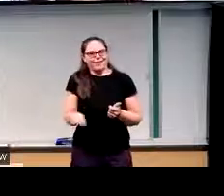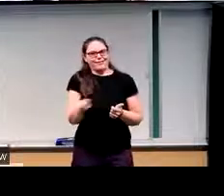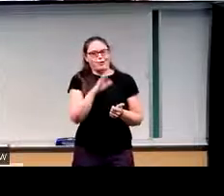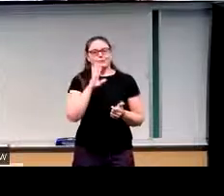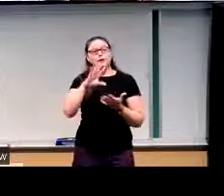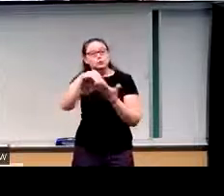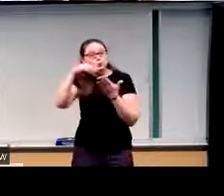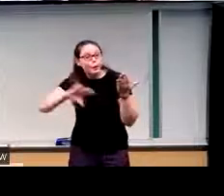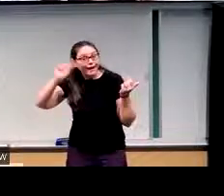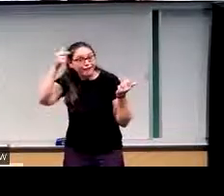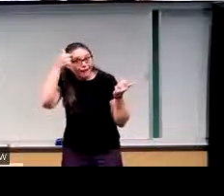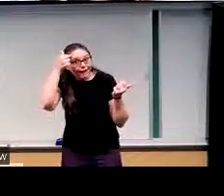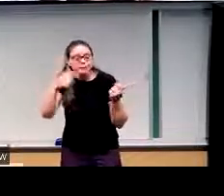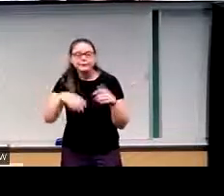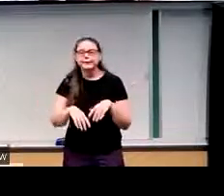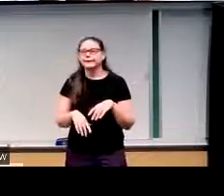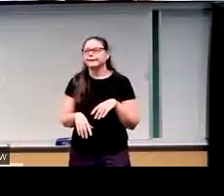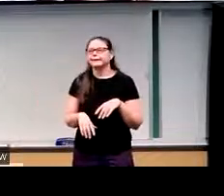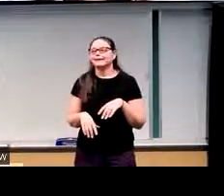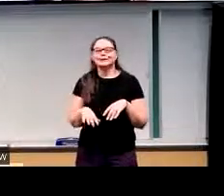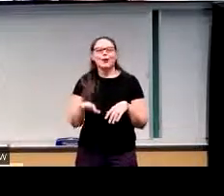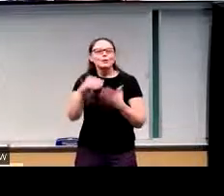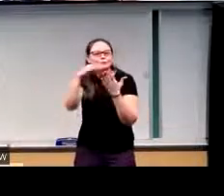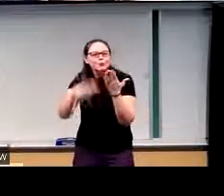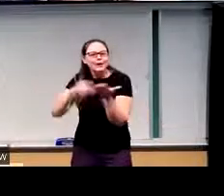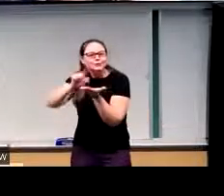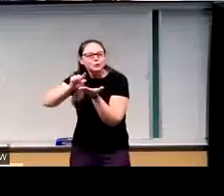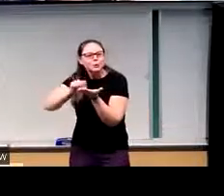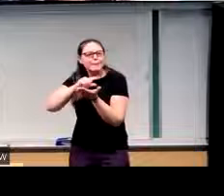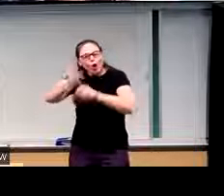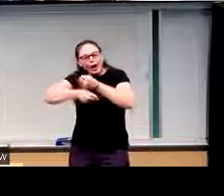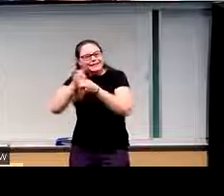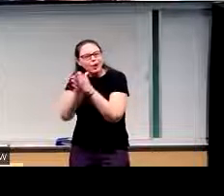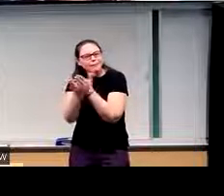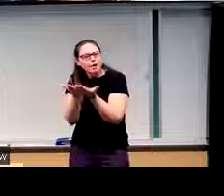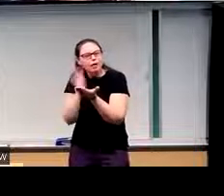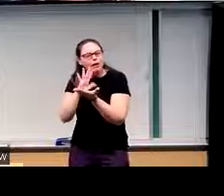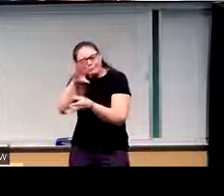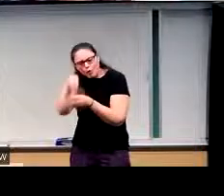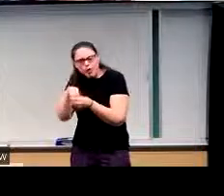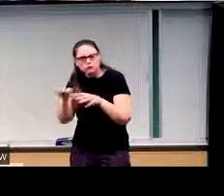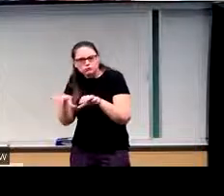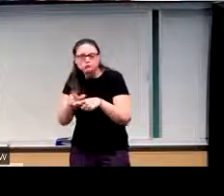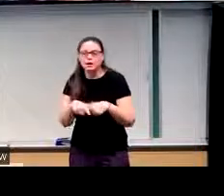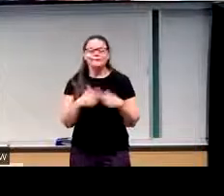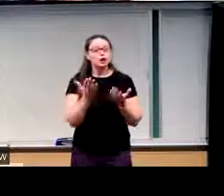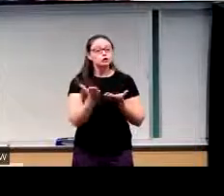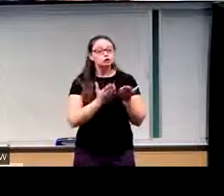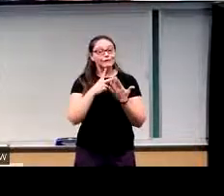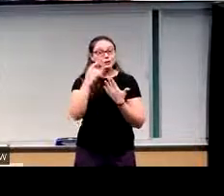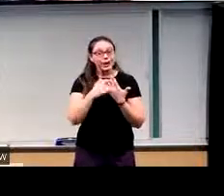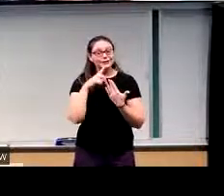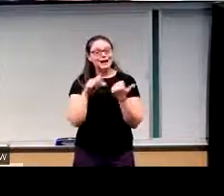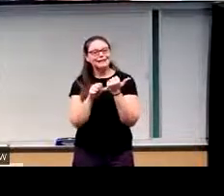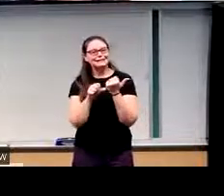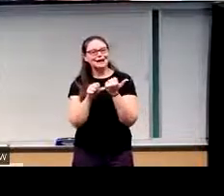government, publications like student newspaper and yearbook, doing service projects, and assisting in